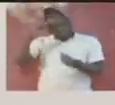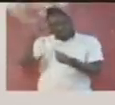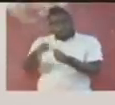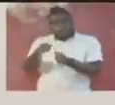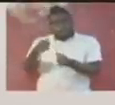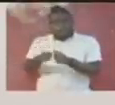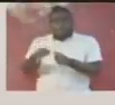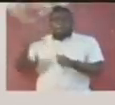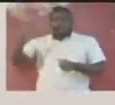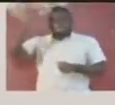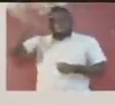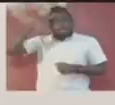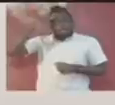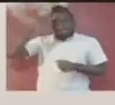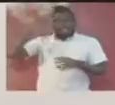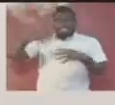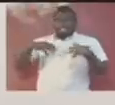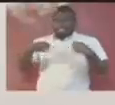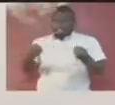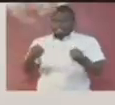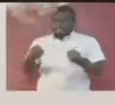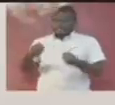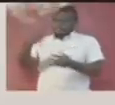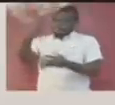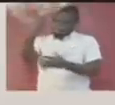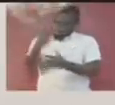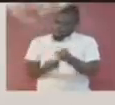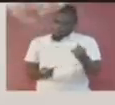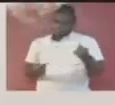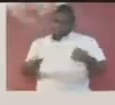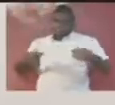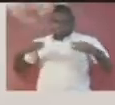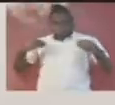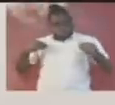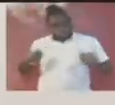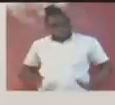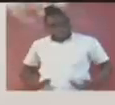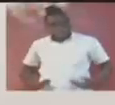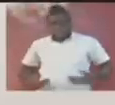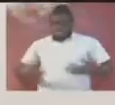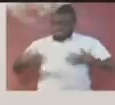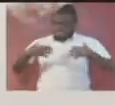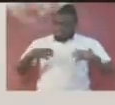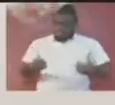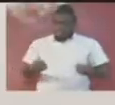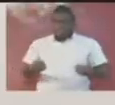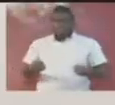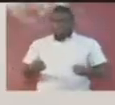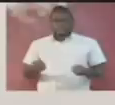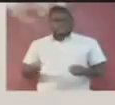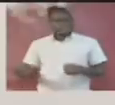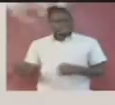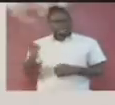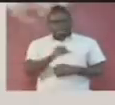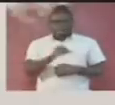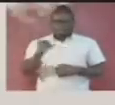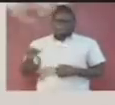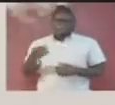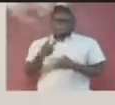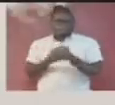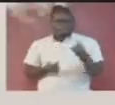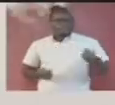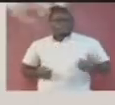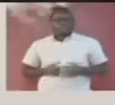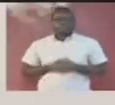as important as your physical health. So seek support for any mental health issues that you may be facing. Use the resources